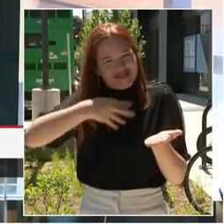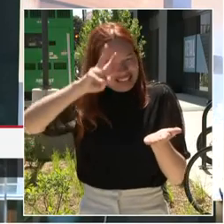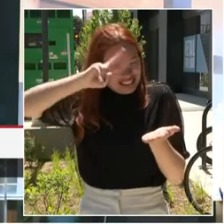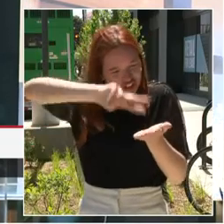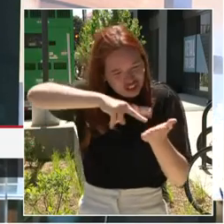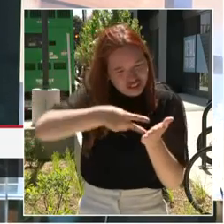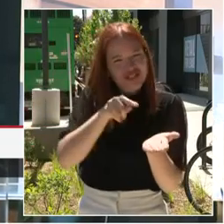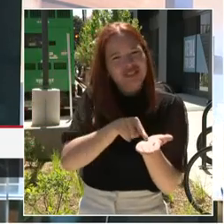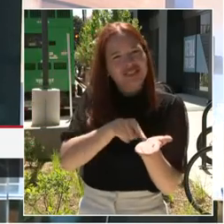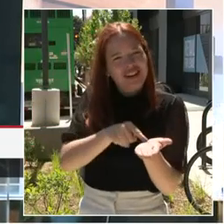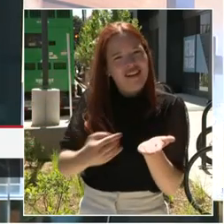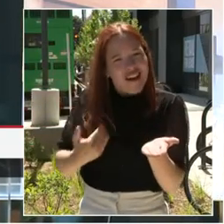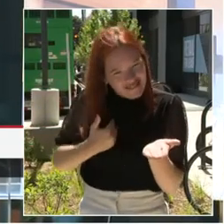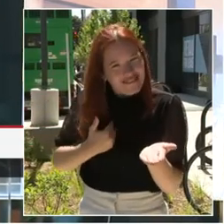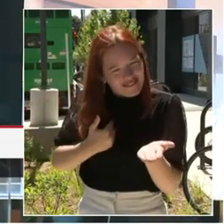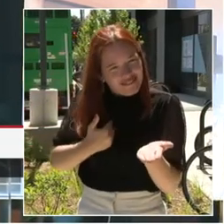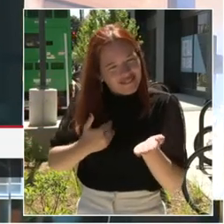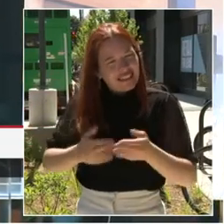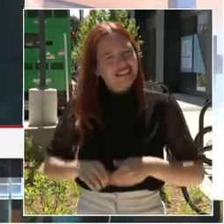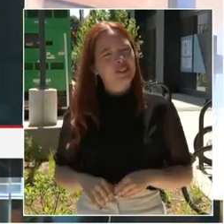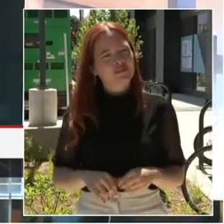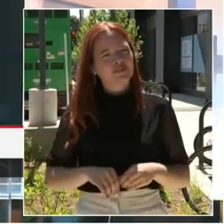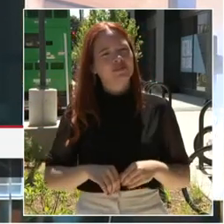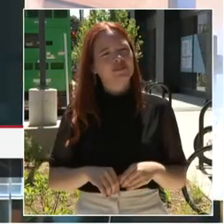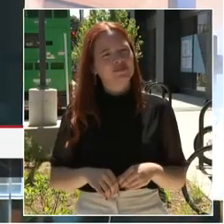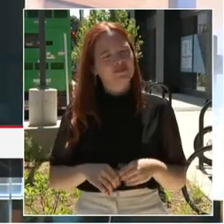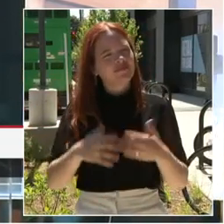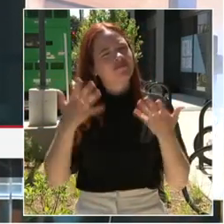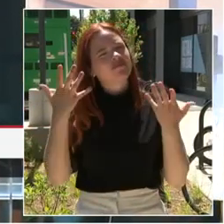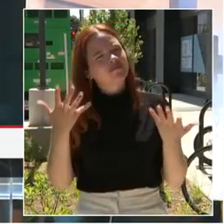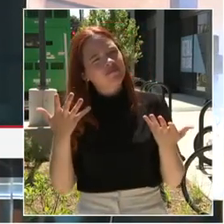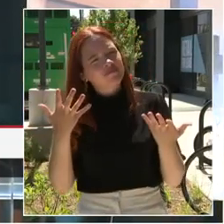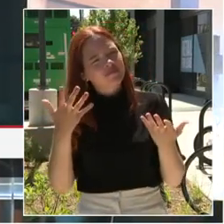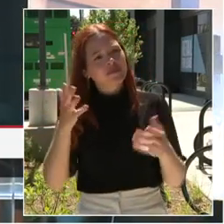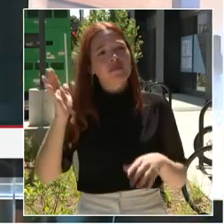And just think about prior to then,